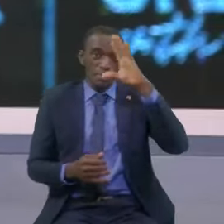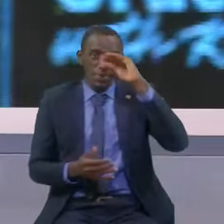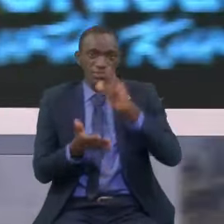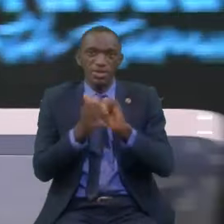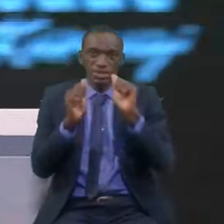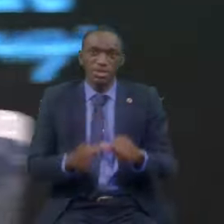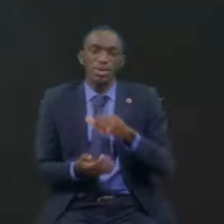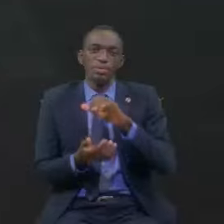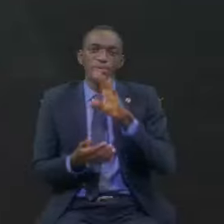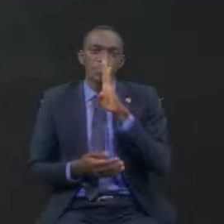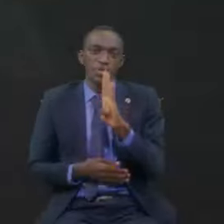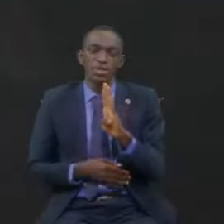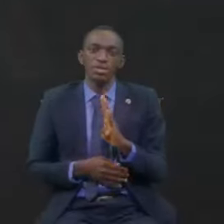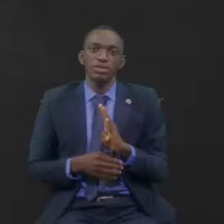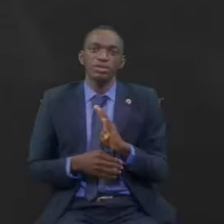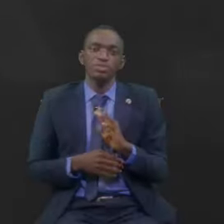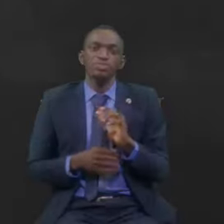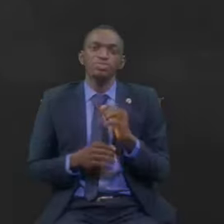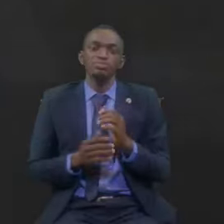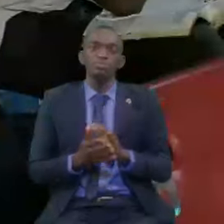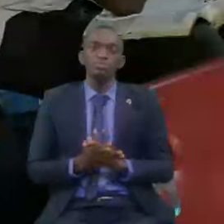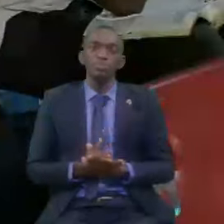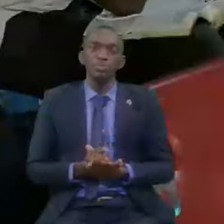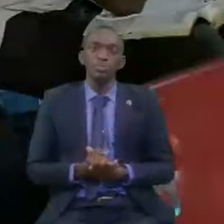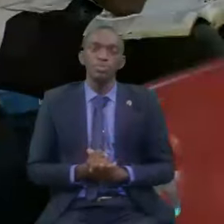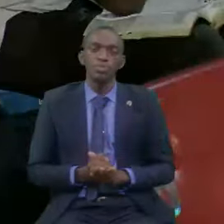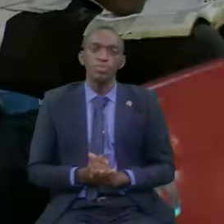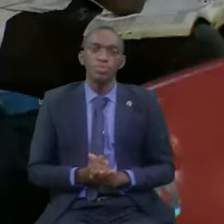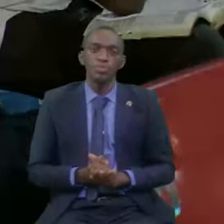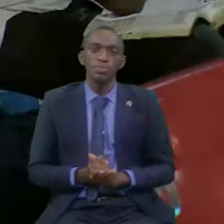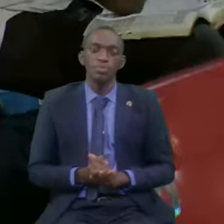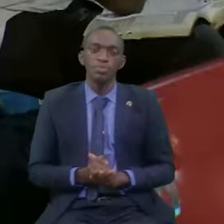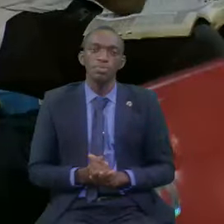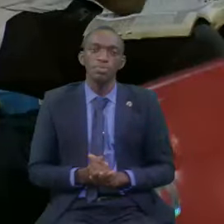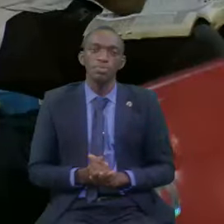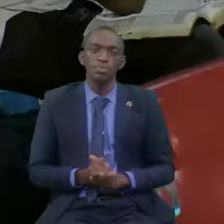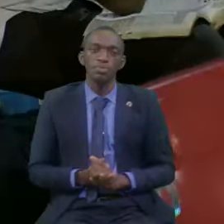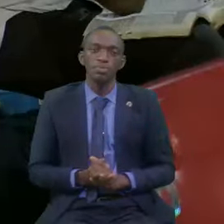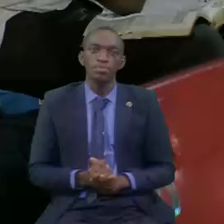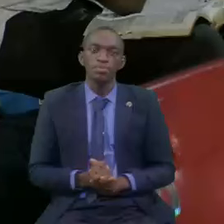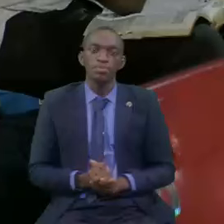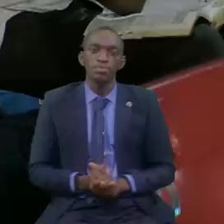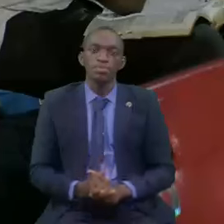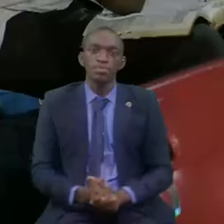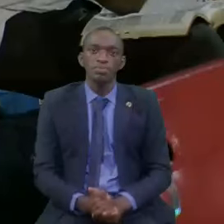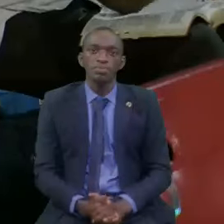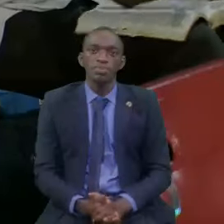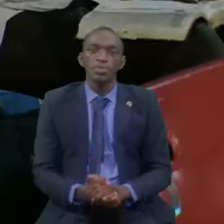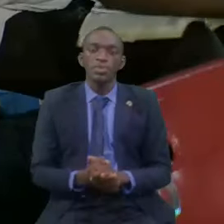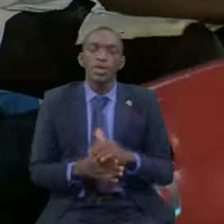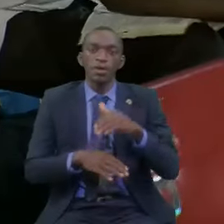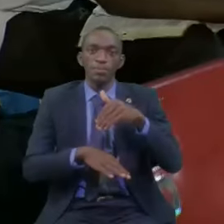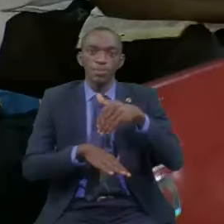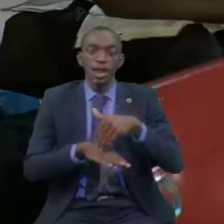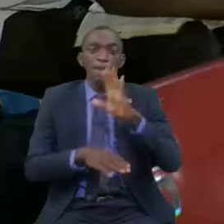be. You become a whole man. It says that by the name of